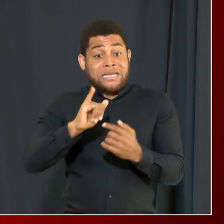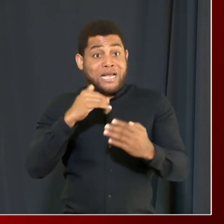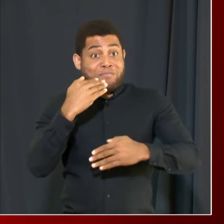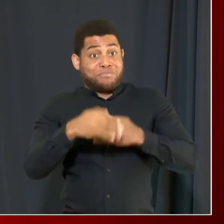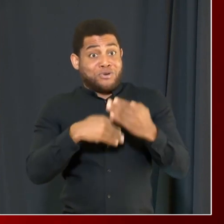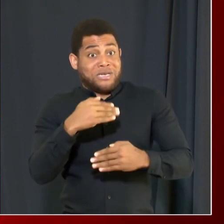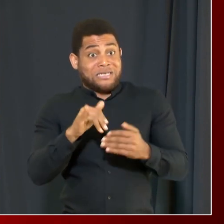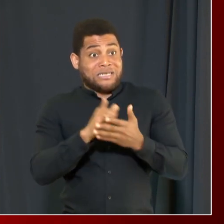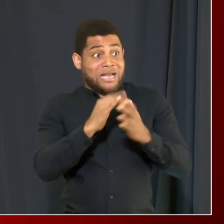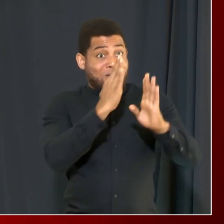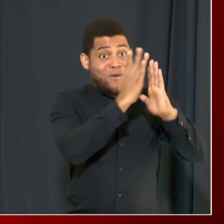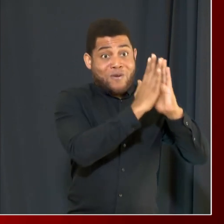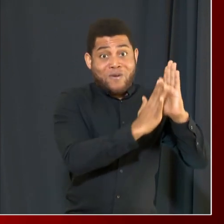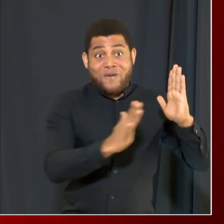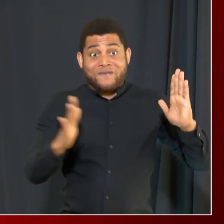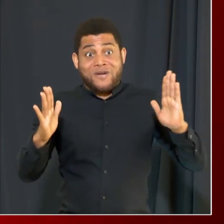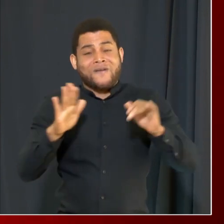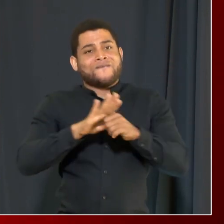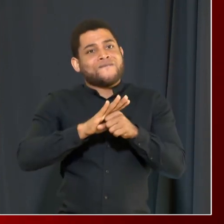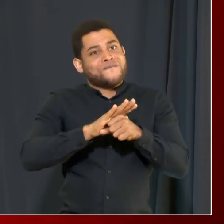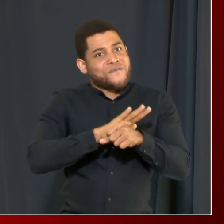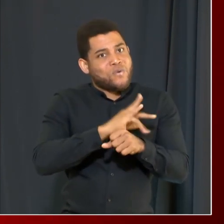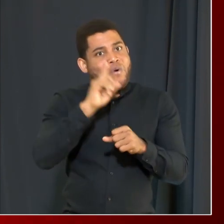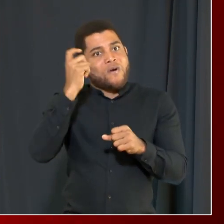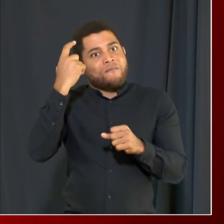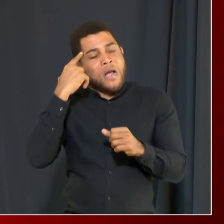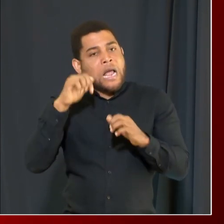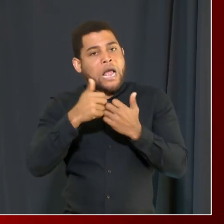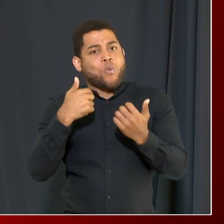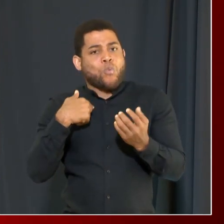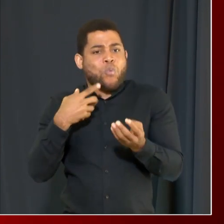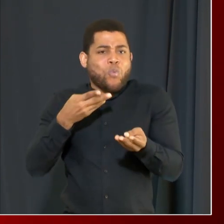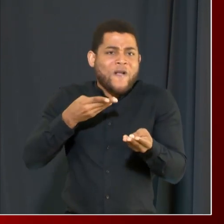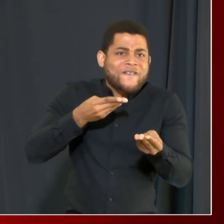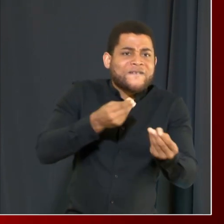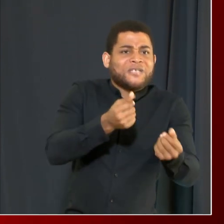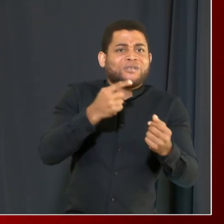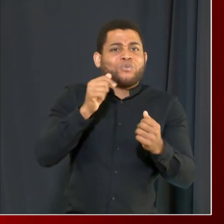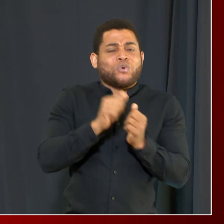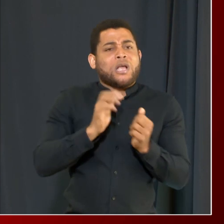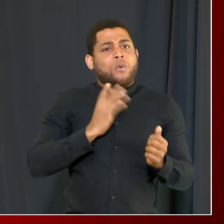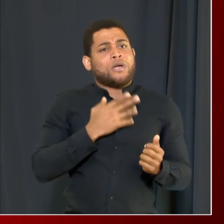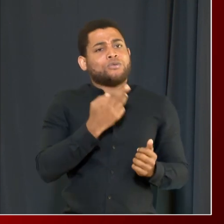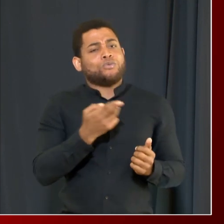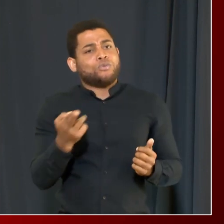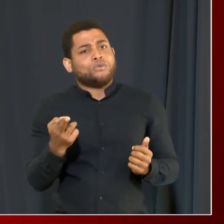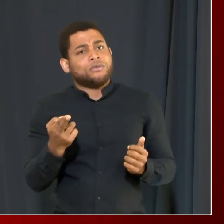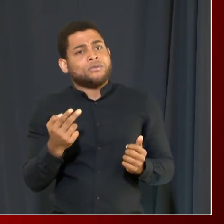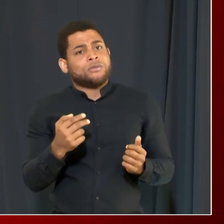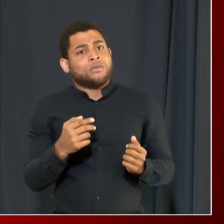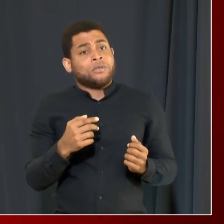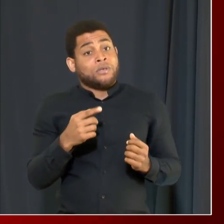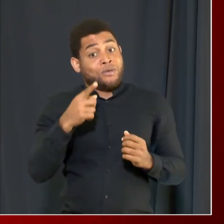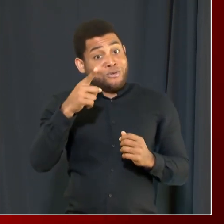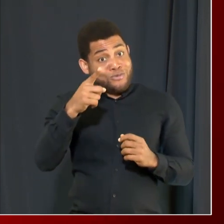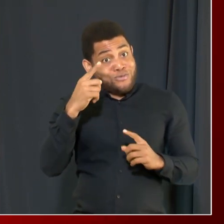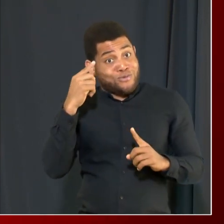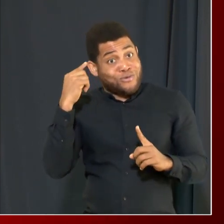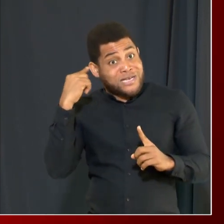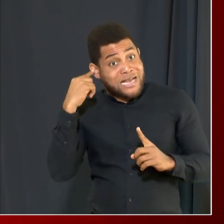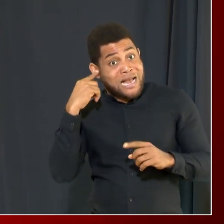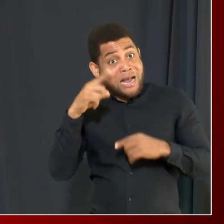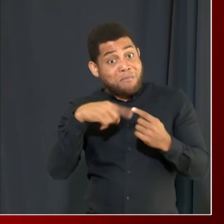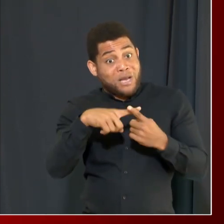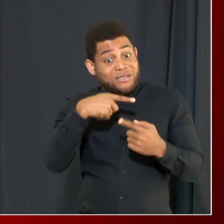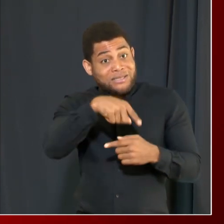the government. How can we be most efficient with our resources? Because again, you've heard us say this was a tough budget year this past year. We anticipate that. And so